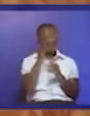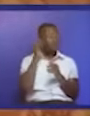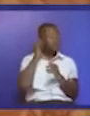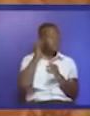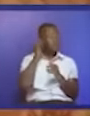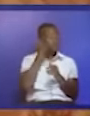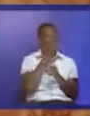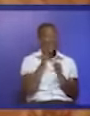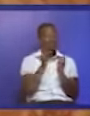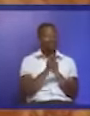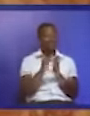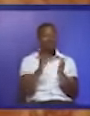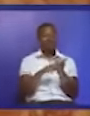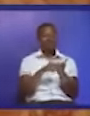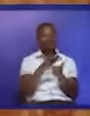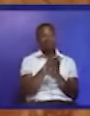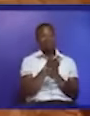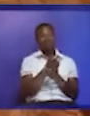written aforetime